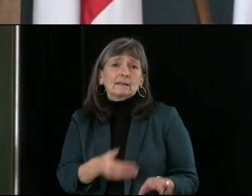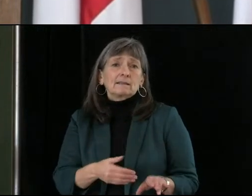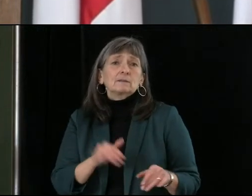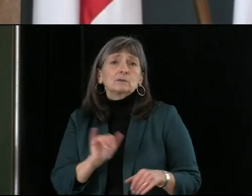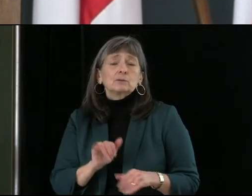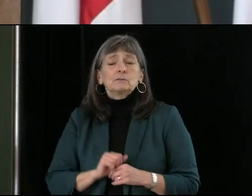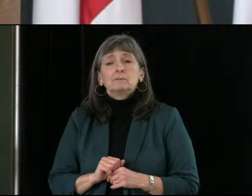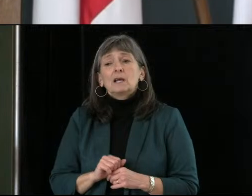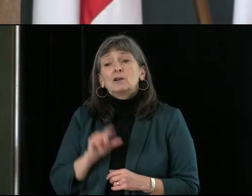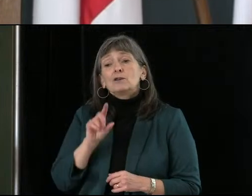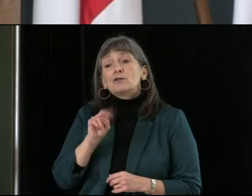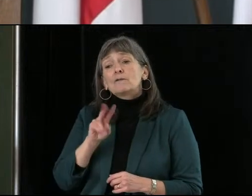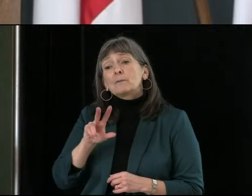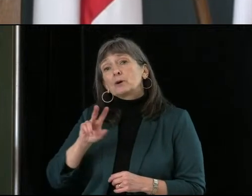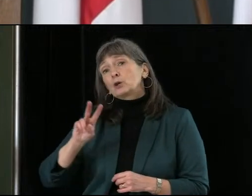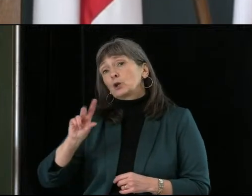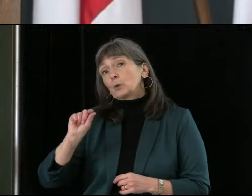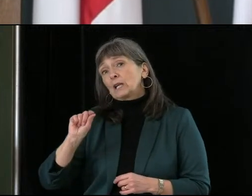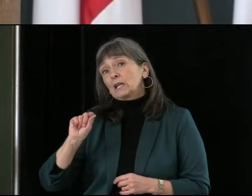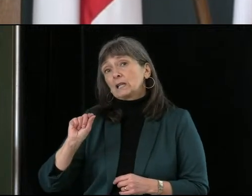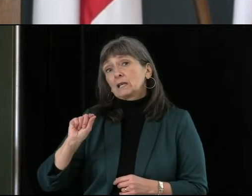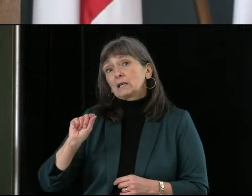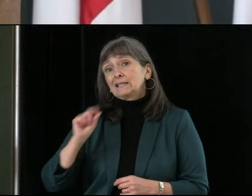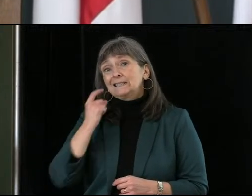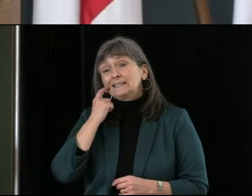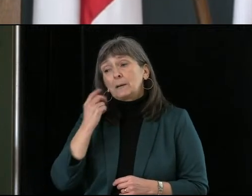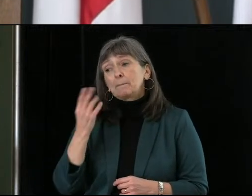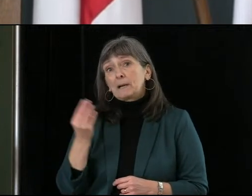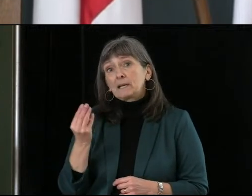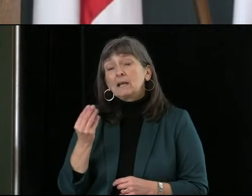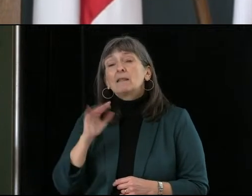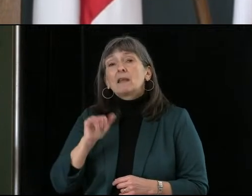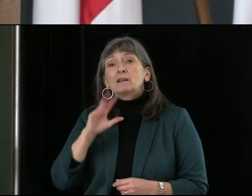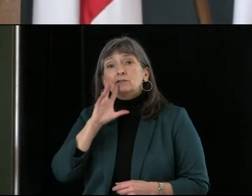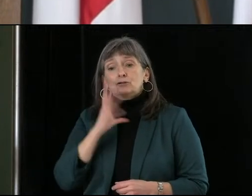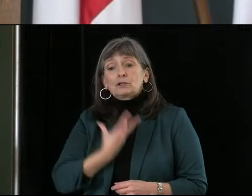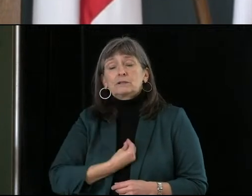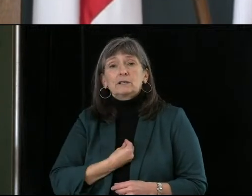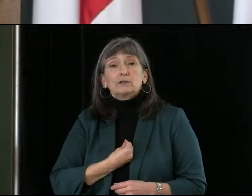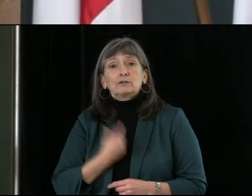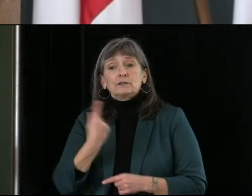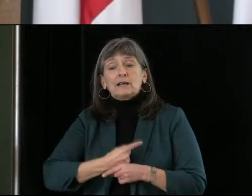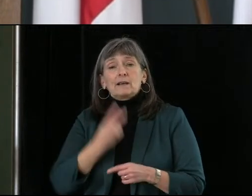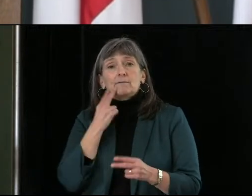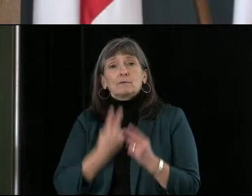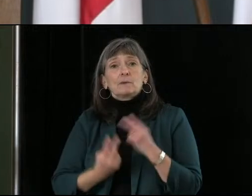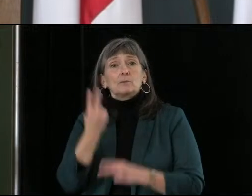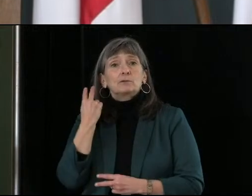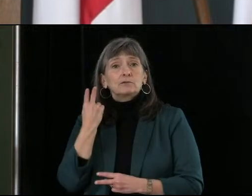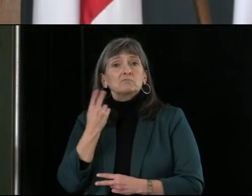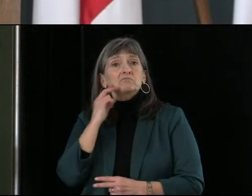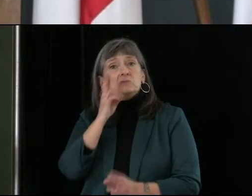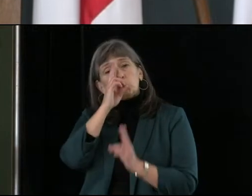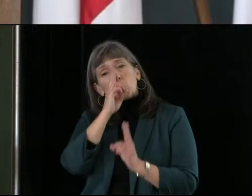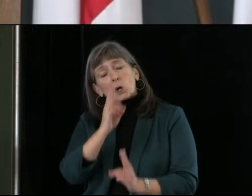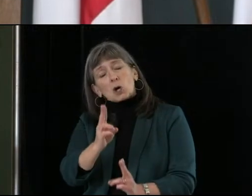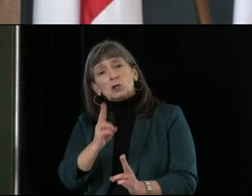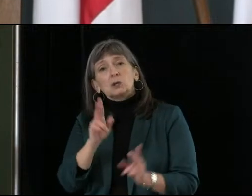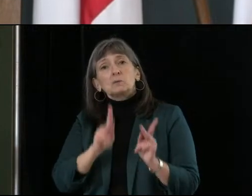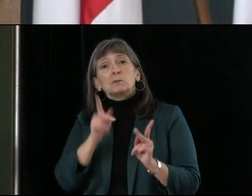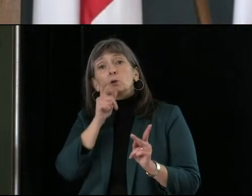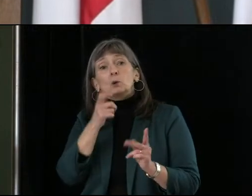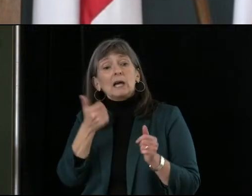Monday, November 20th, was the Transgender Day of Remembrance, which honors the memory of people whose lives were lost in acts